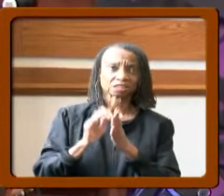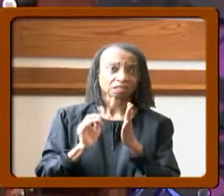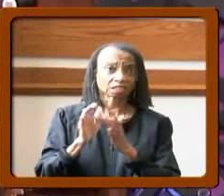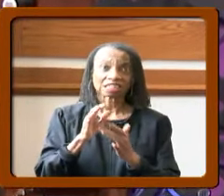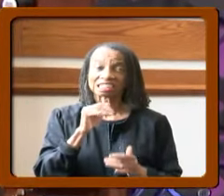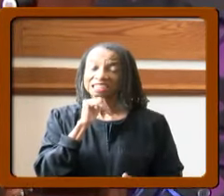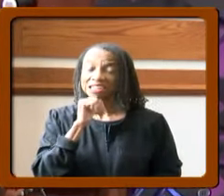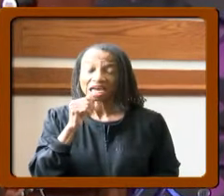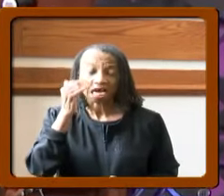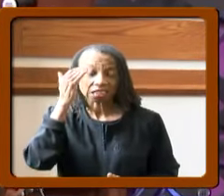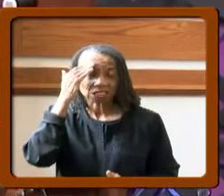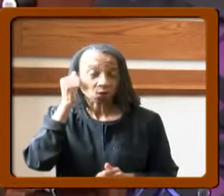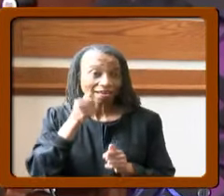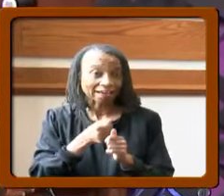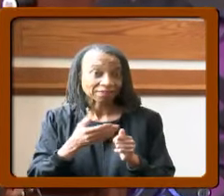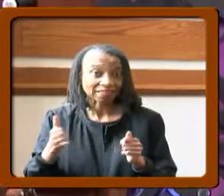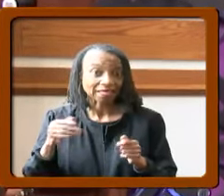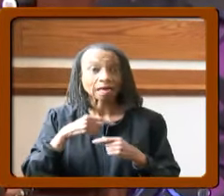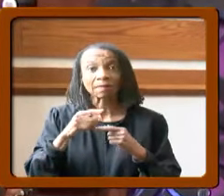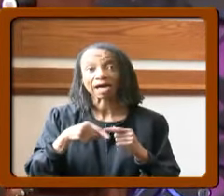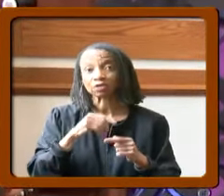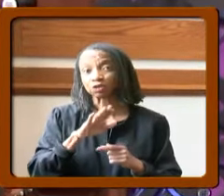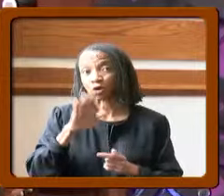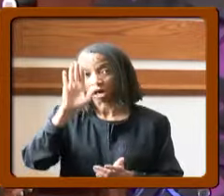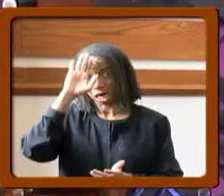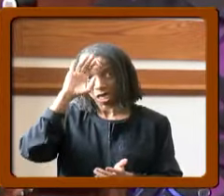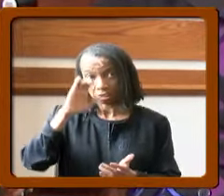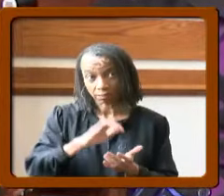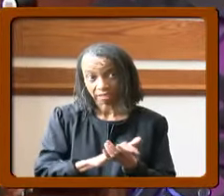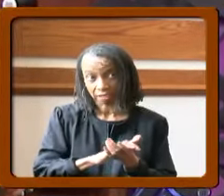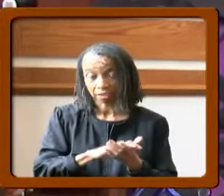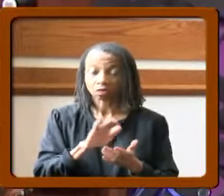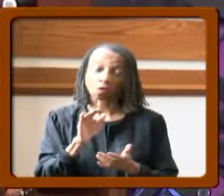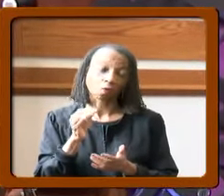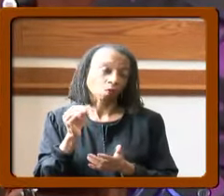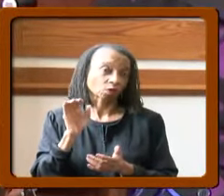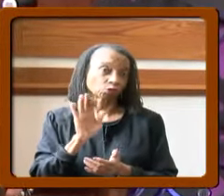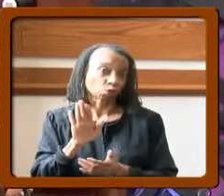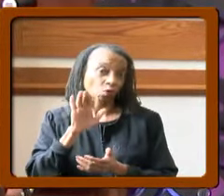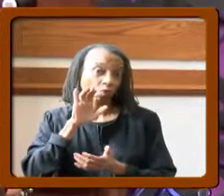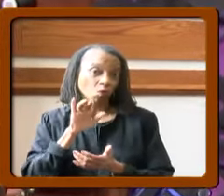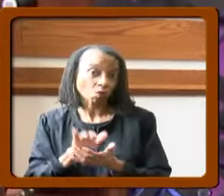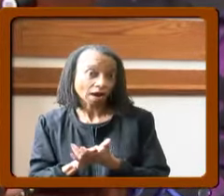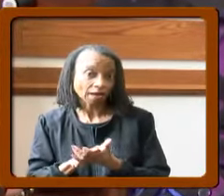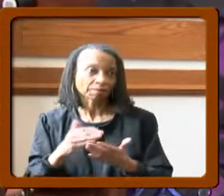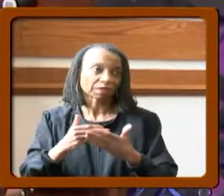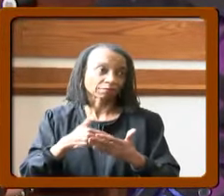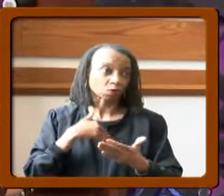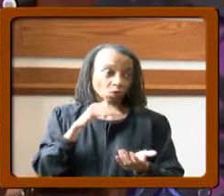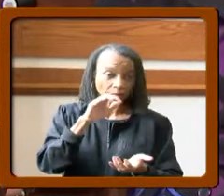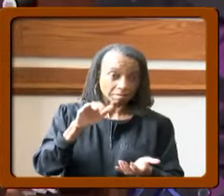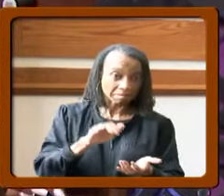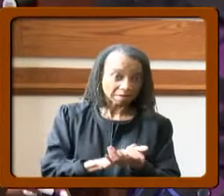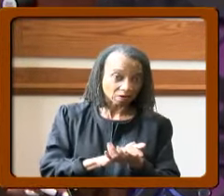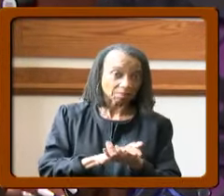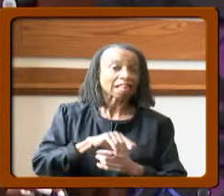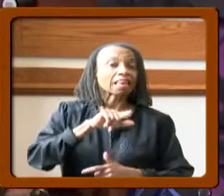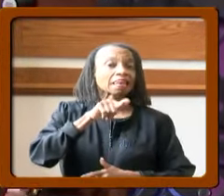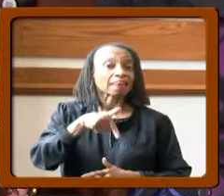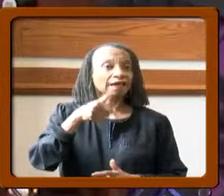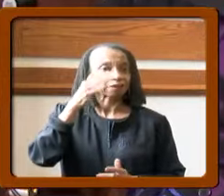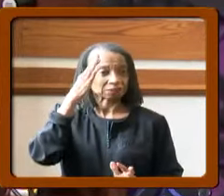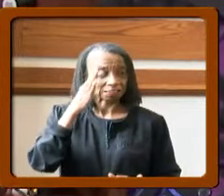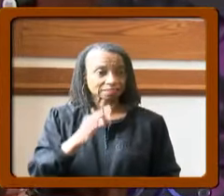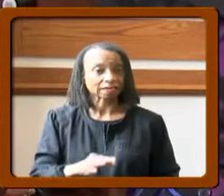your husband or your wife before you got married. You may have thought you knew everything, but you discovered that you didn't know everything.